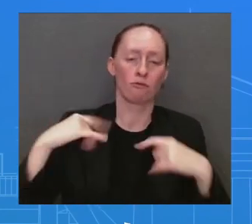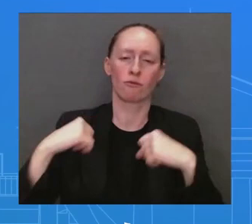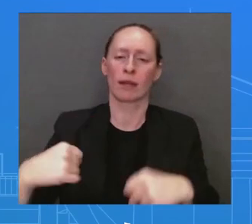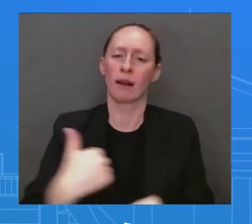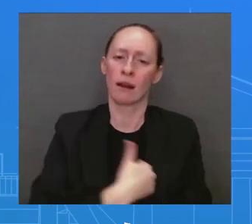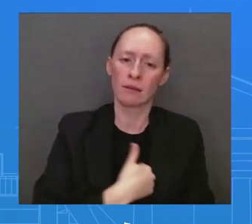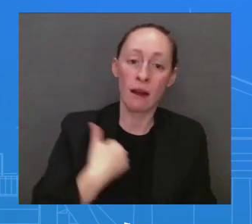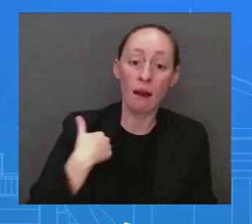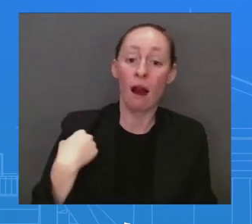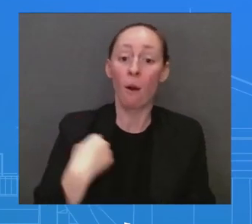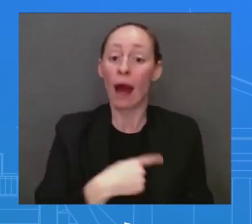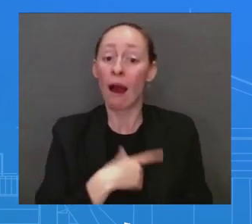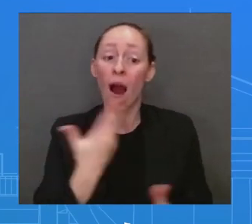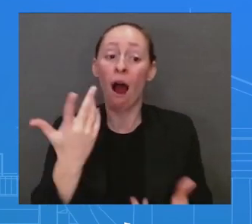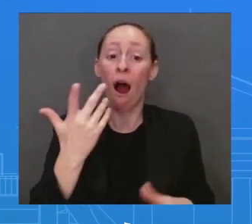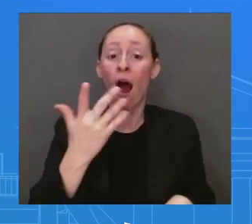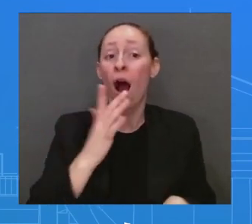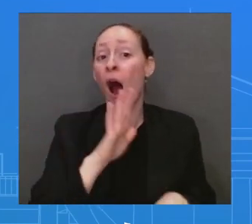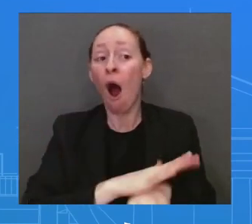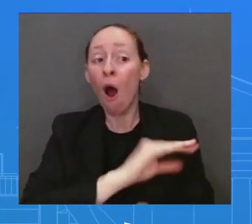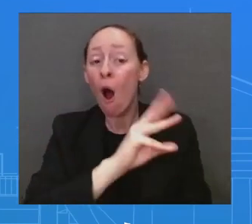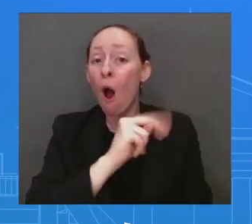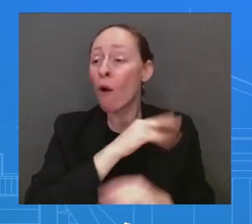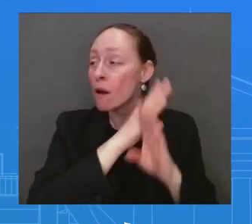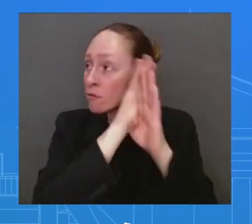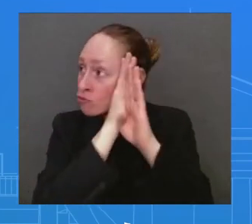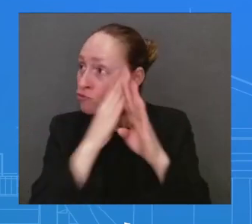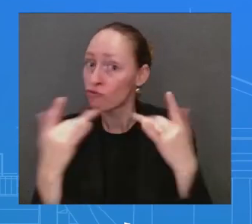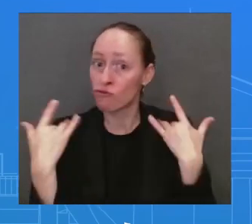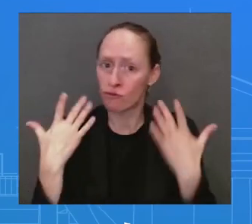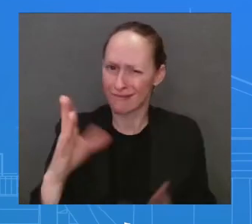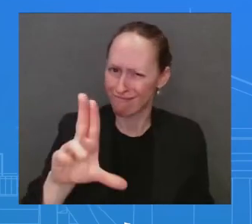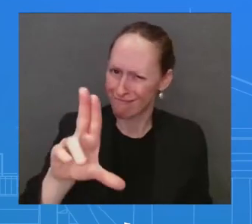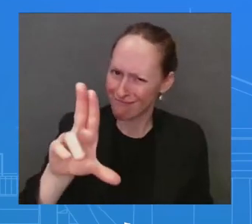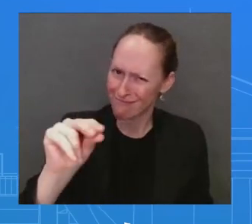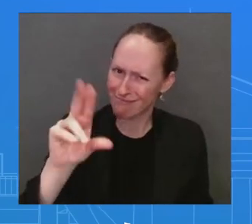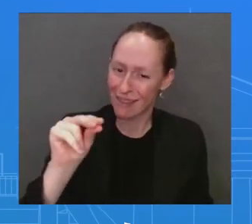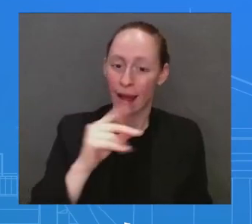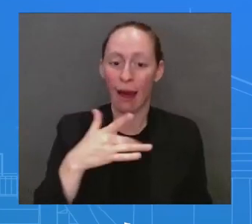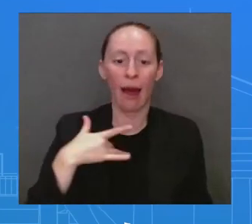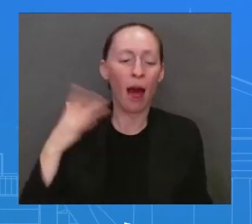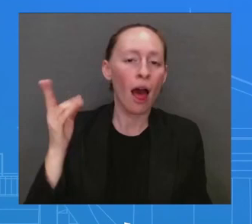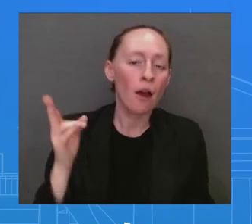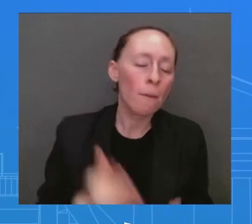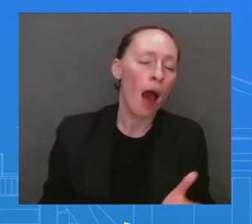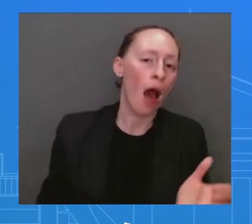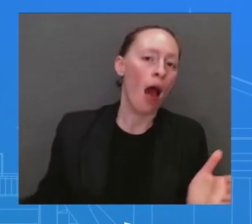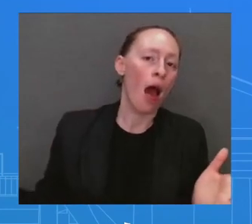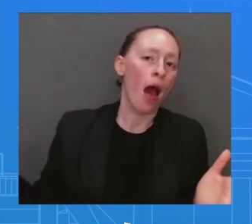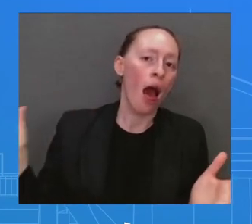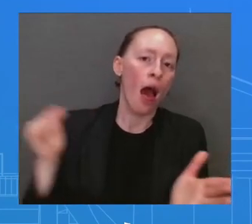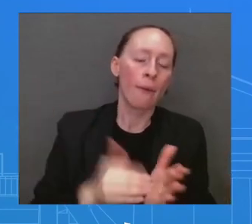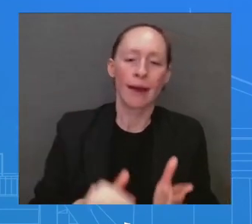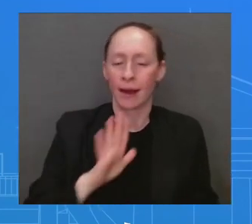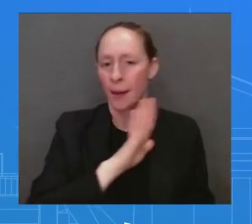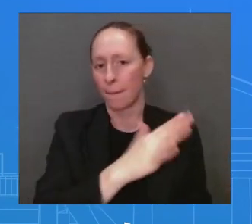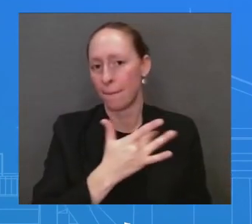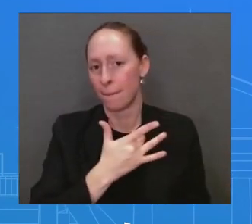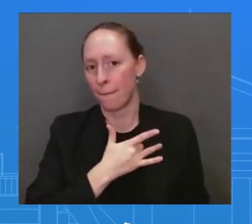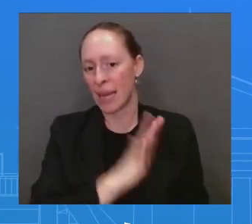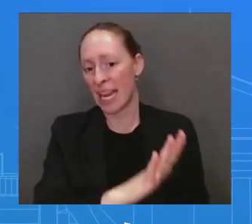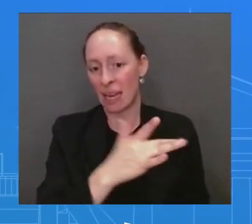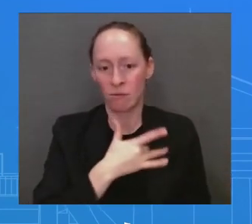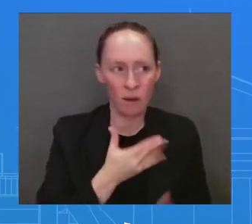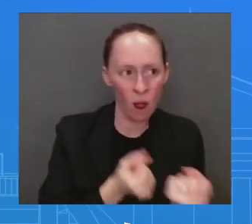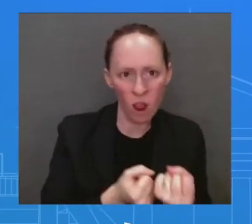that threat or their historic and sustained support for these terrorist groups.